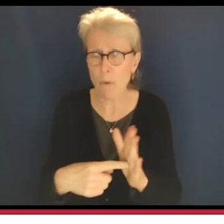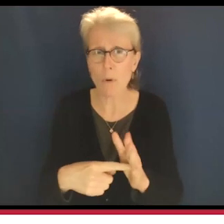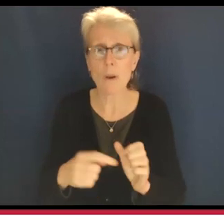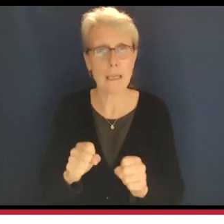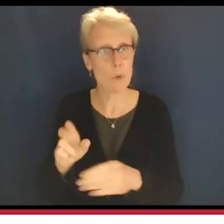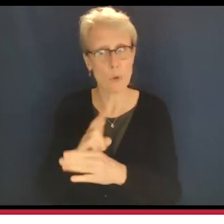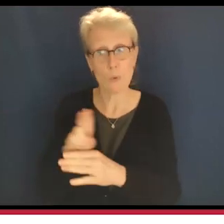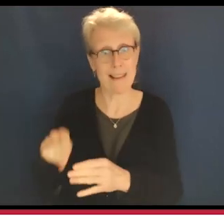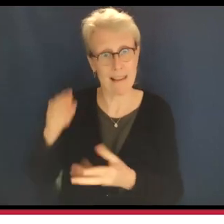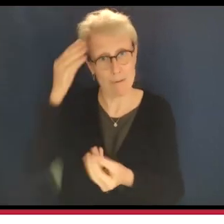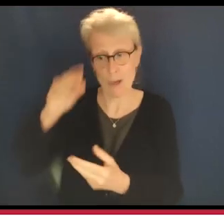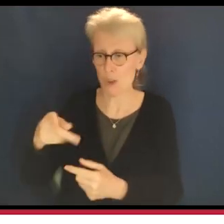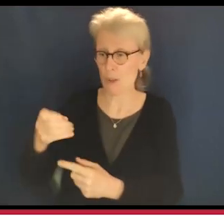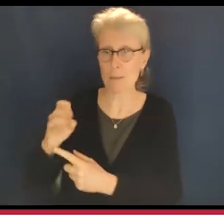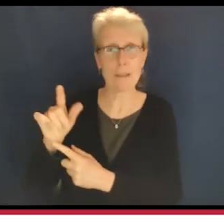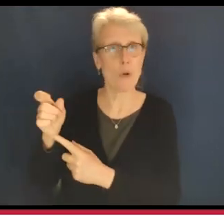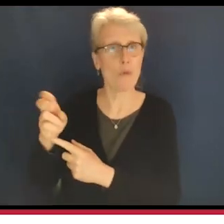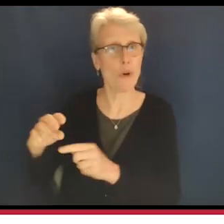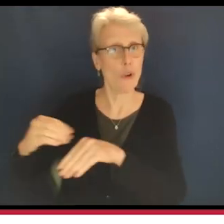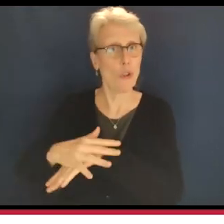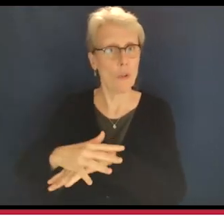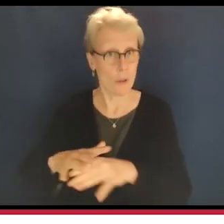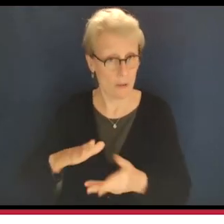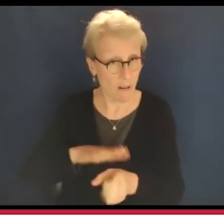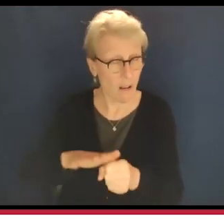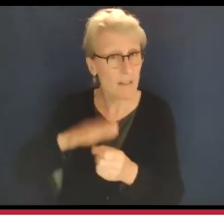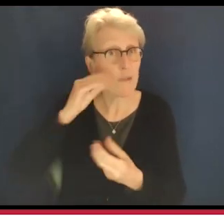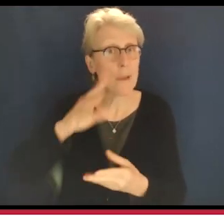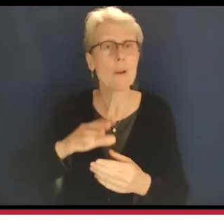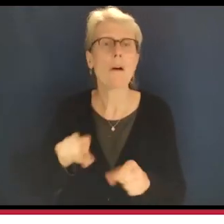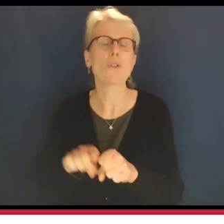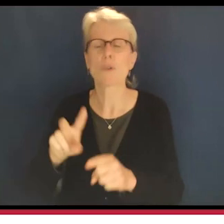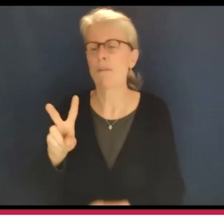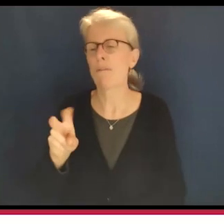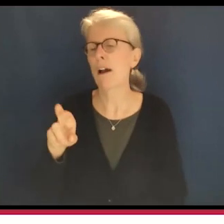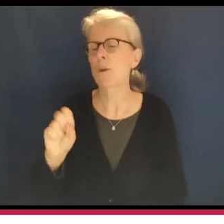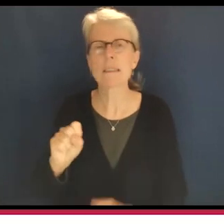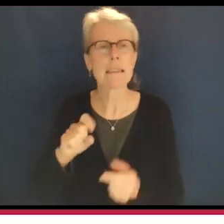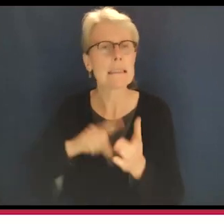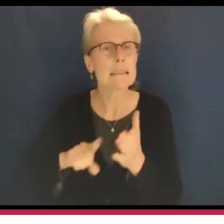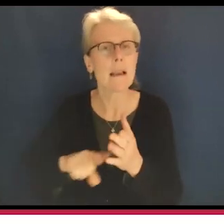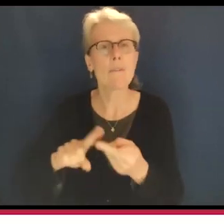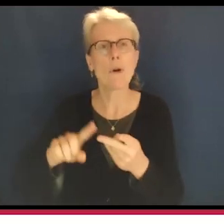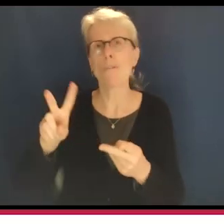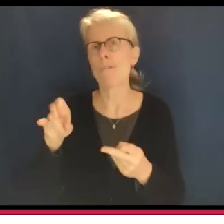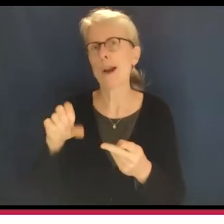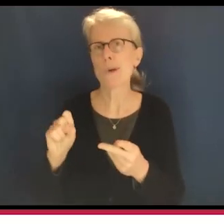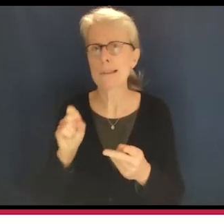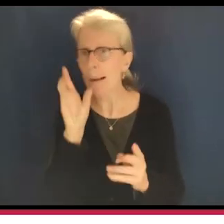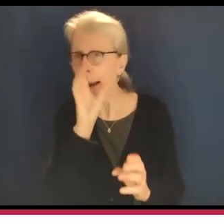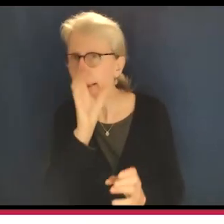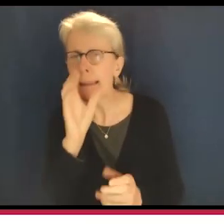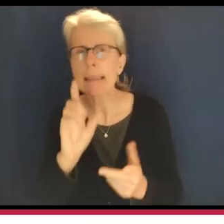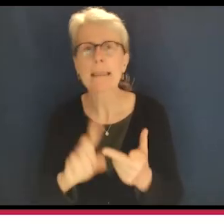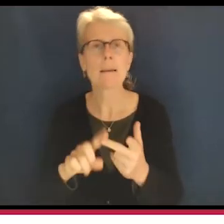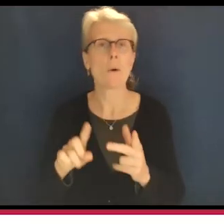spillover. And it also has names like viral discovery, virus hunting, or zoonotic surveillance. So it's going out into wild